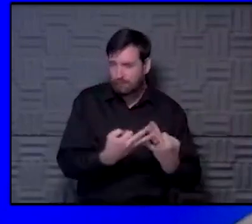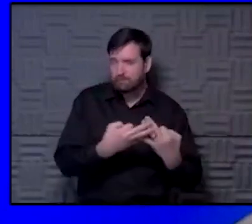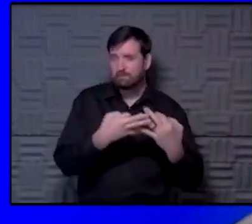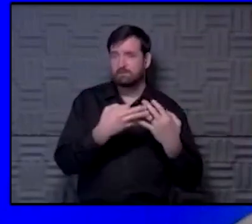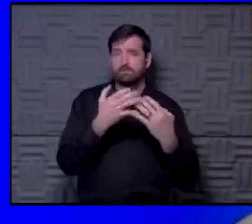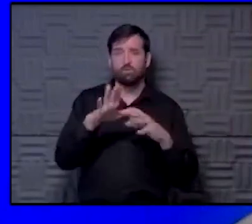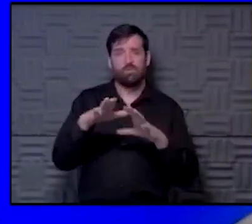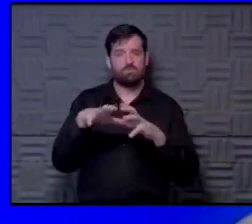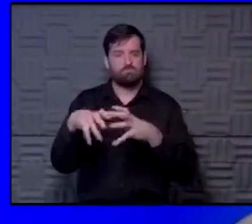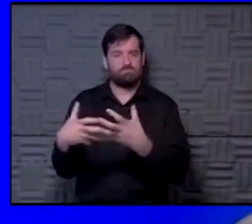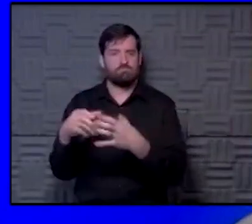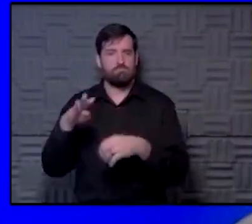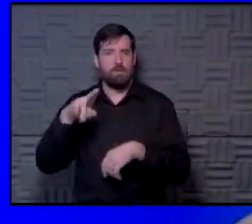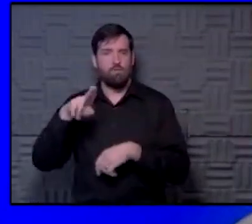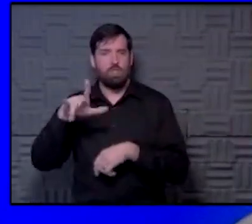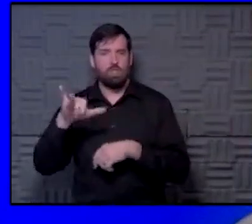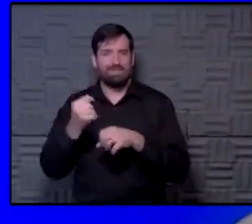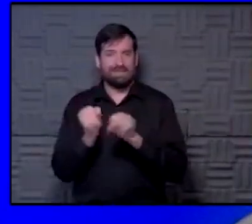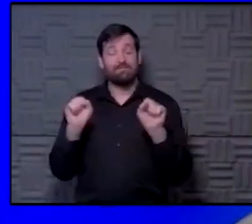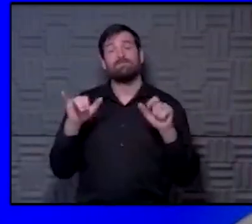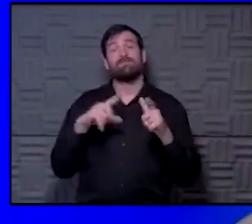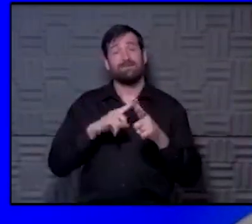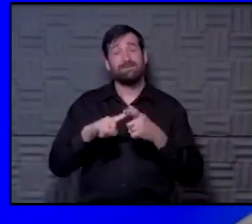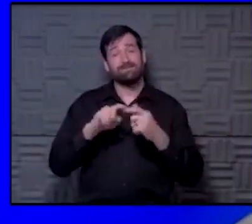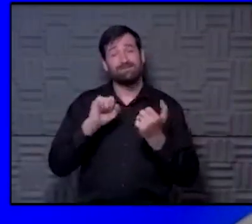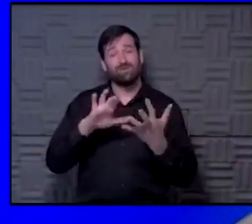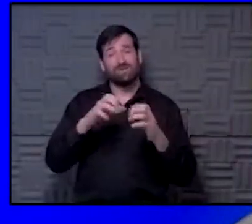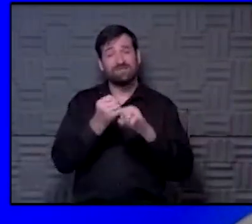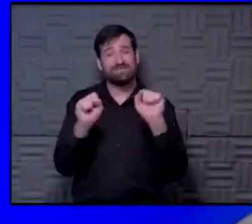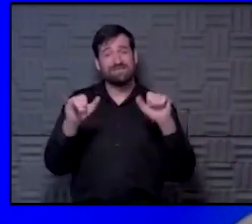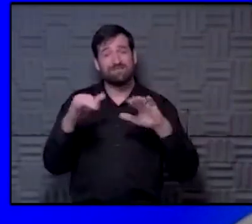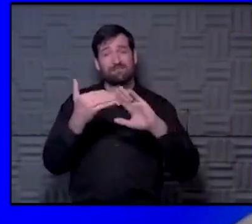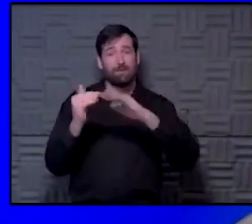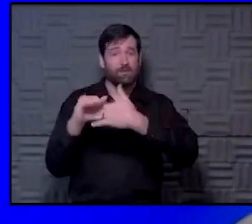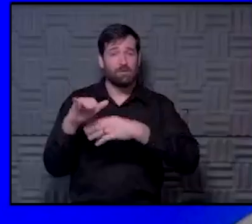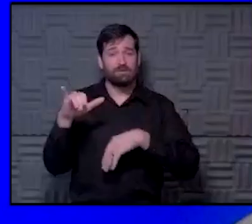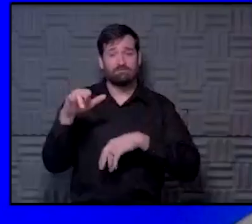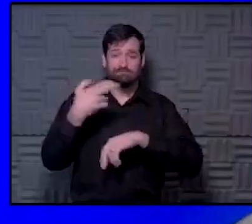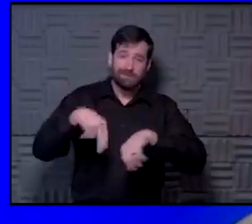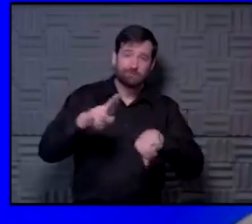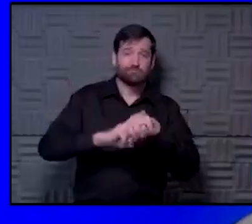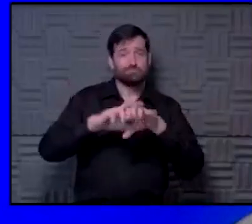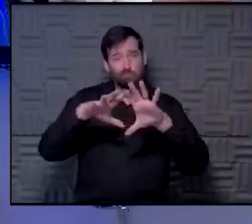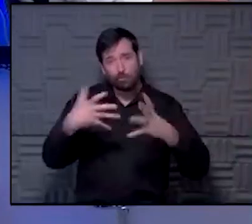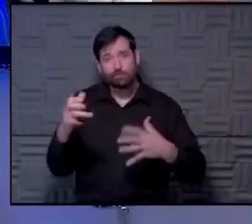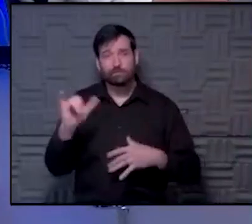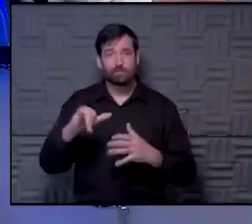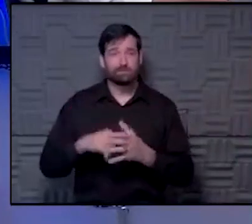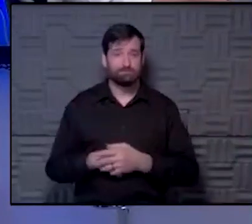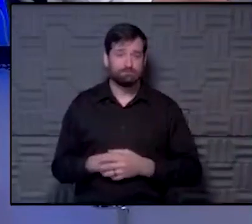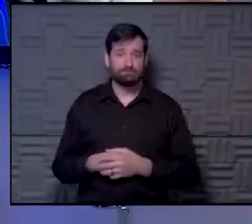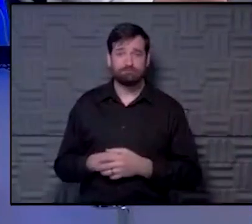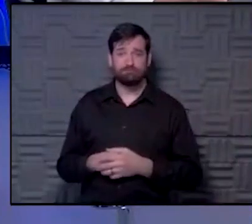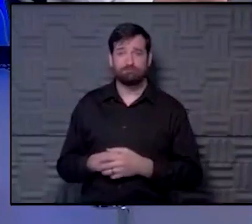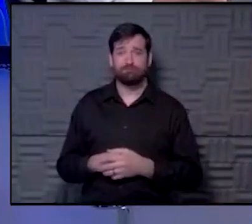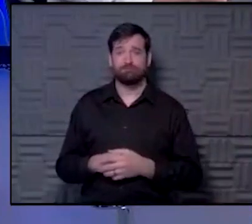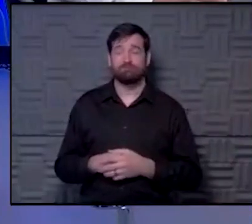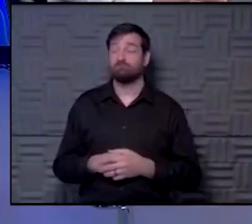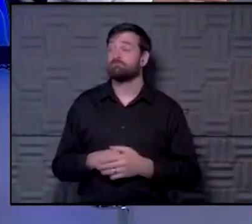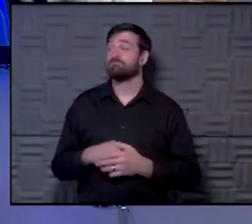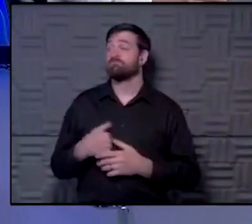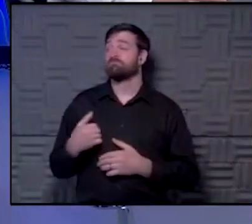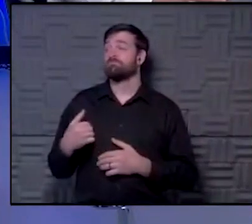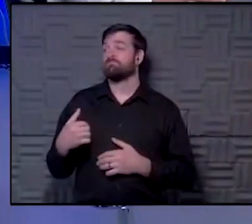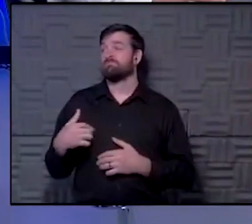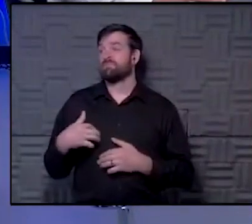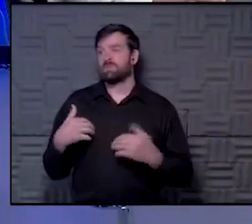safe. And then that bleeds out into the community, our nation, and the rest of the world as well. So, I have a